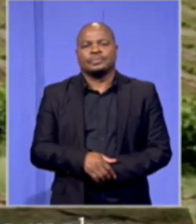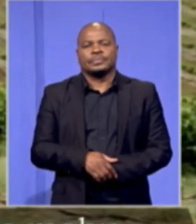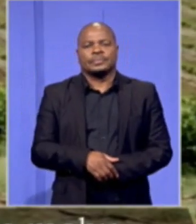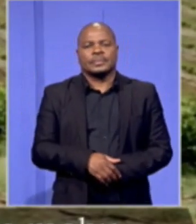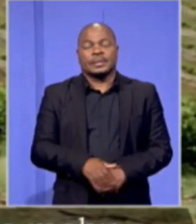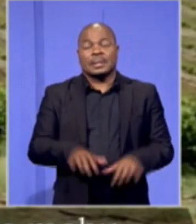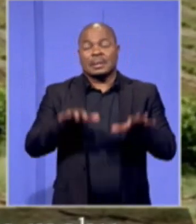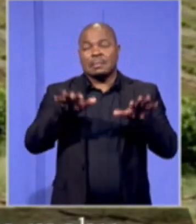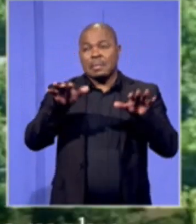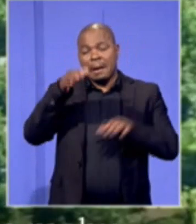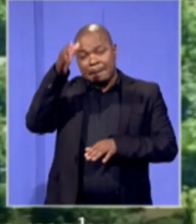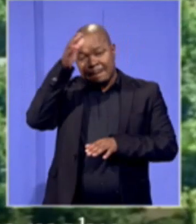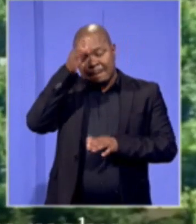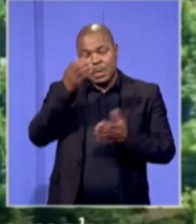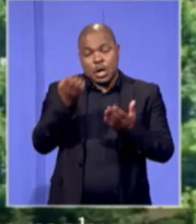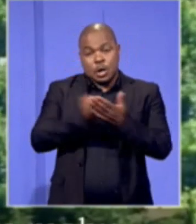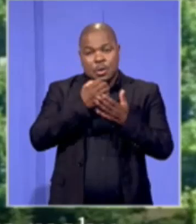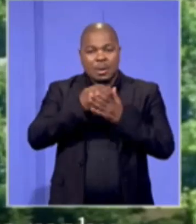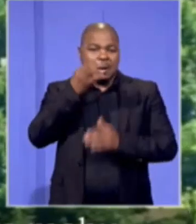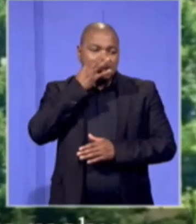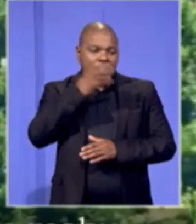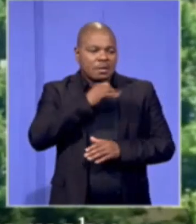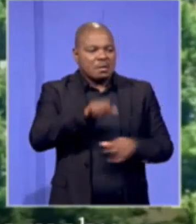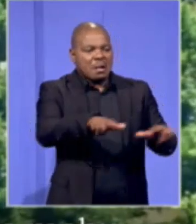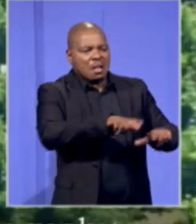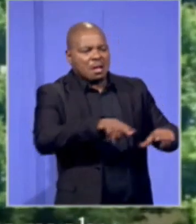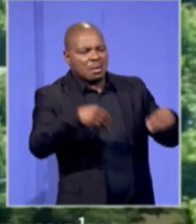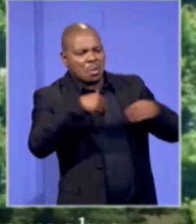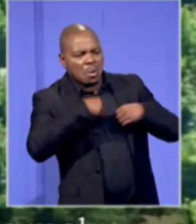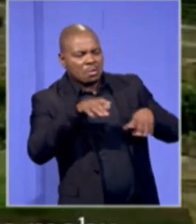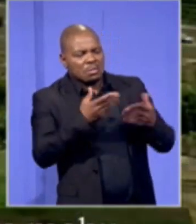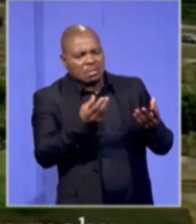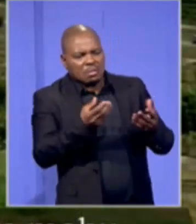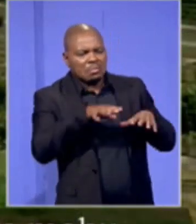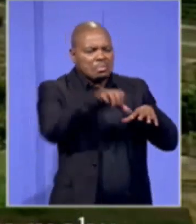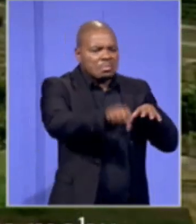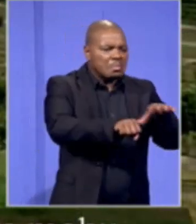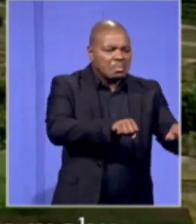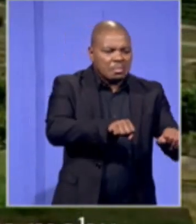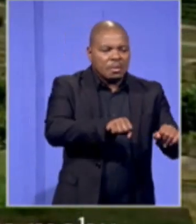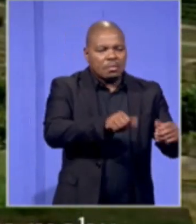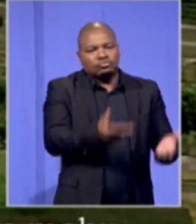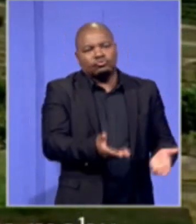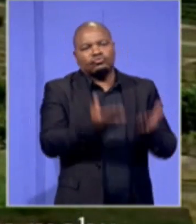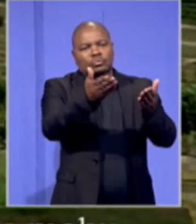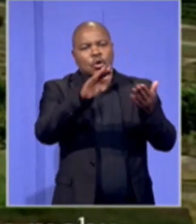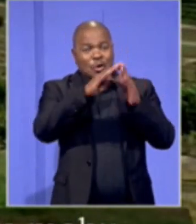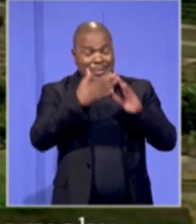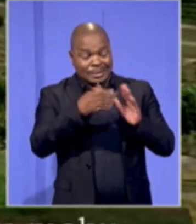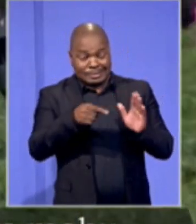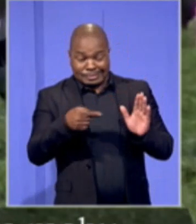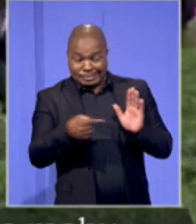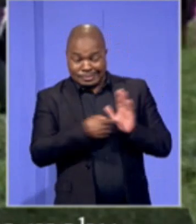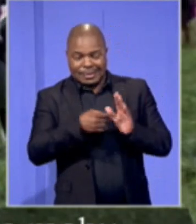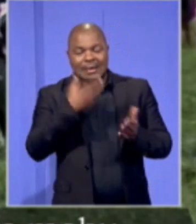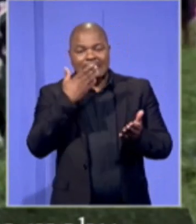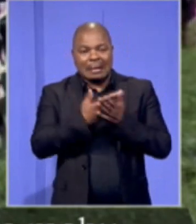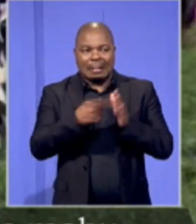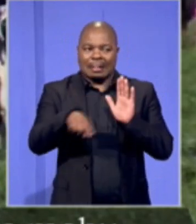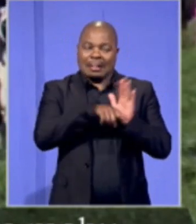Ditsebi tsa moruo di re ho saenwa ha molao wa ho amoha beng ba thepa ya bona molemong wa baahi ho ka nna ho eba le ditlamorao tse busula